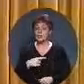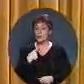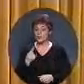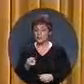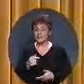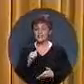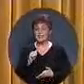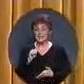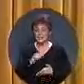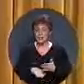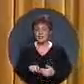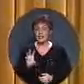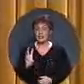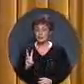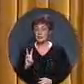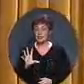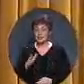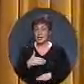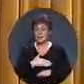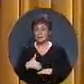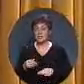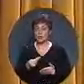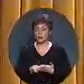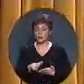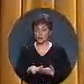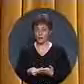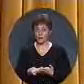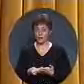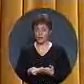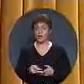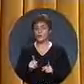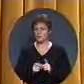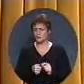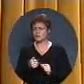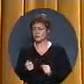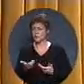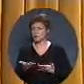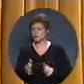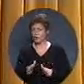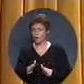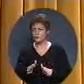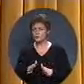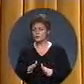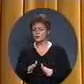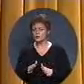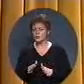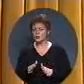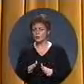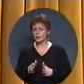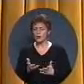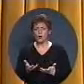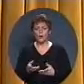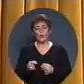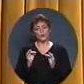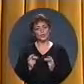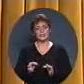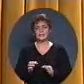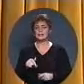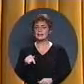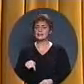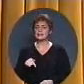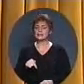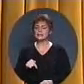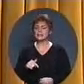million. Also, he leaked pages of this confidential contract to justify his decision to settle all political scores. Now, Mr.